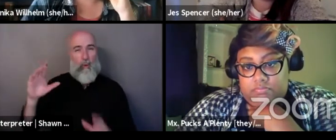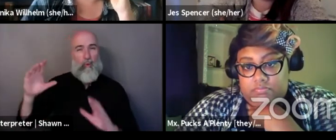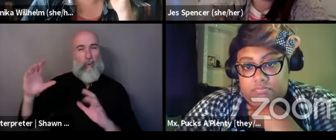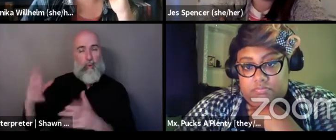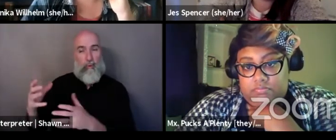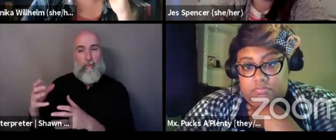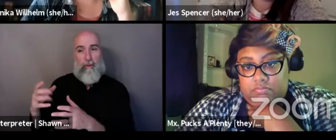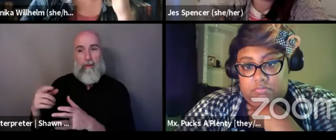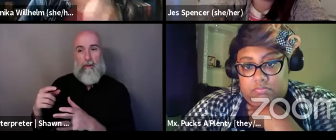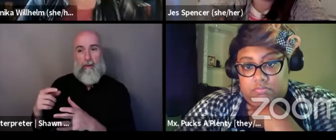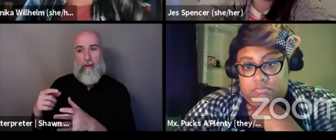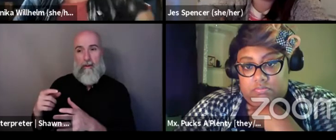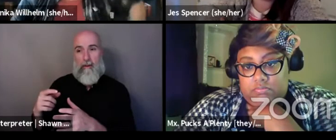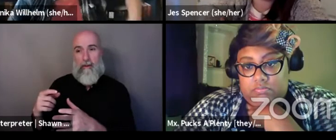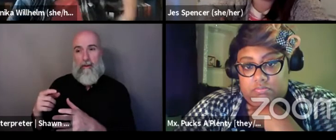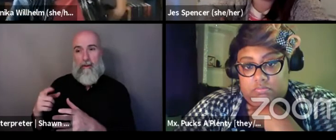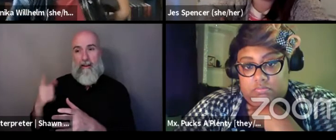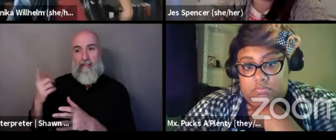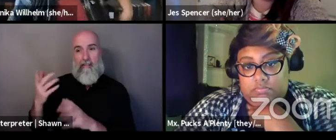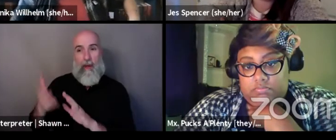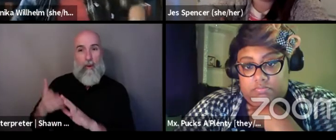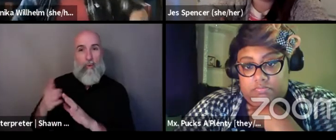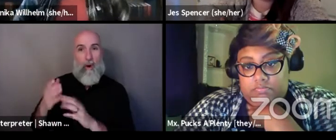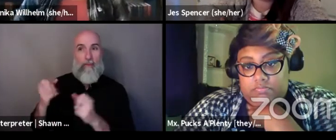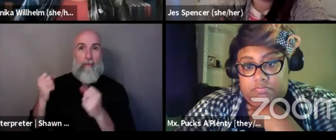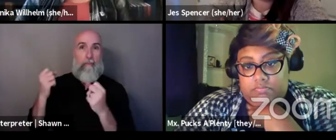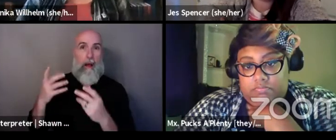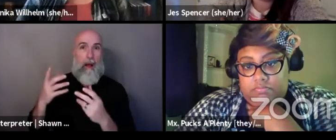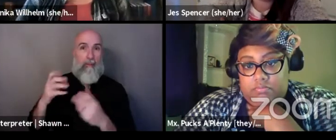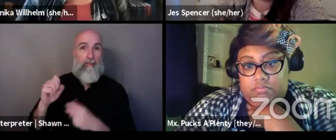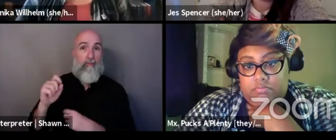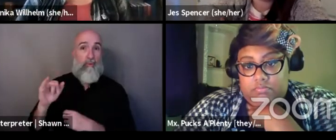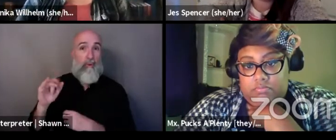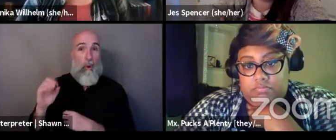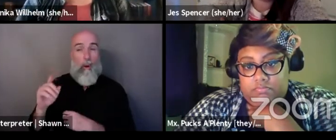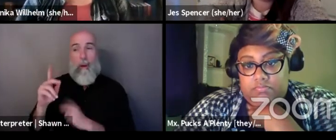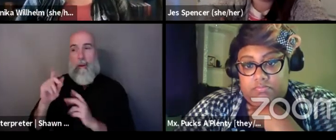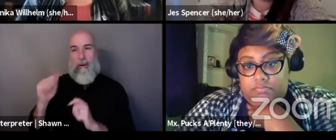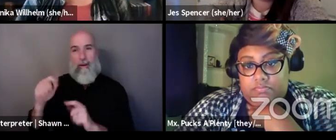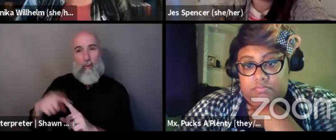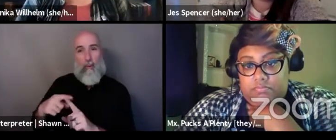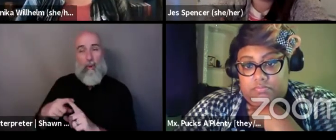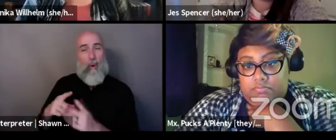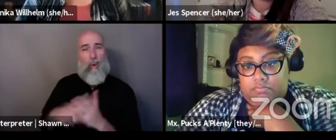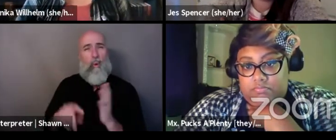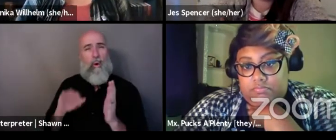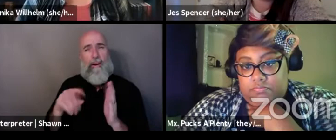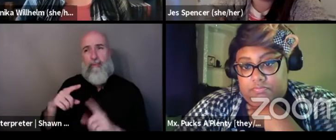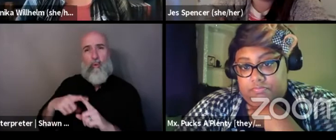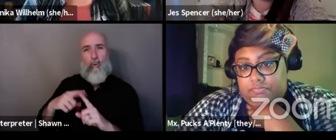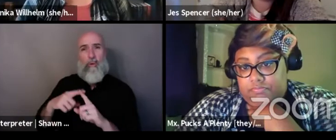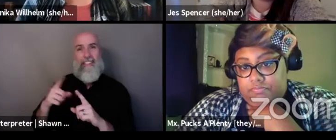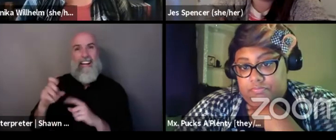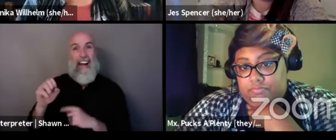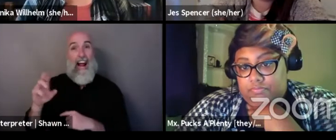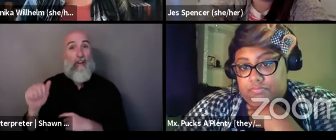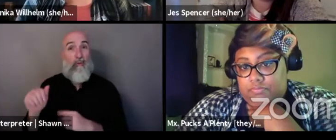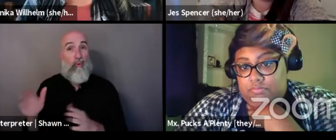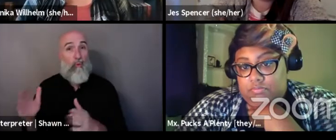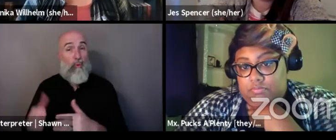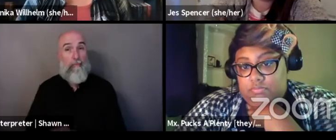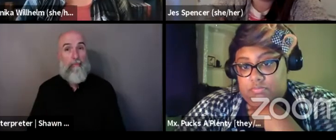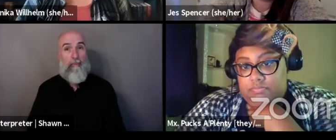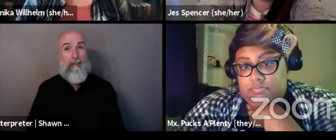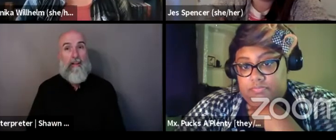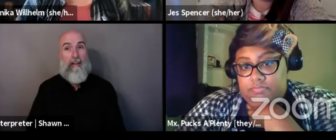basically runs a bunch of studios and you can rent, people can rent them. What if you rented an extra room and